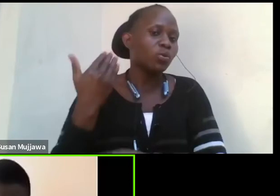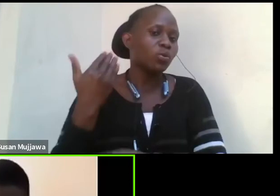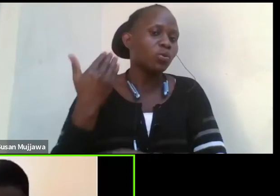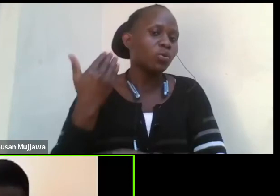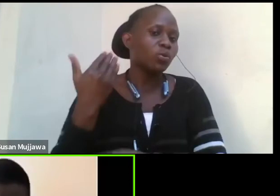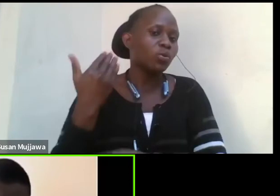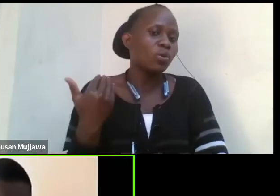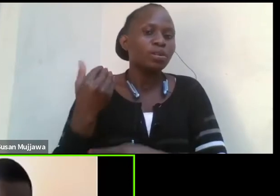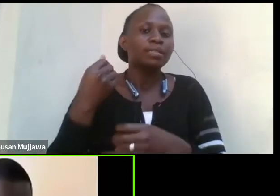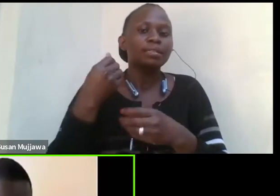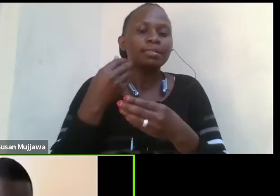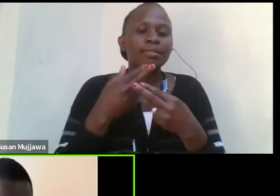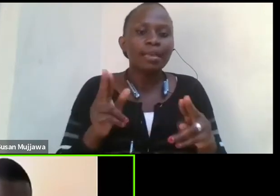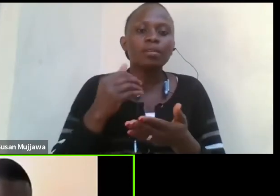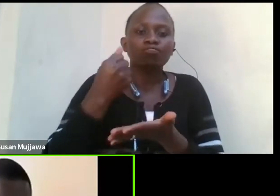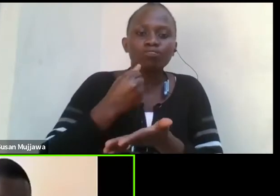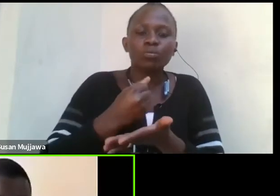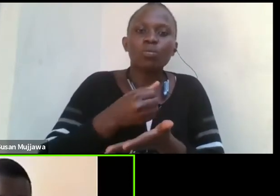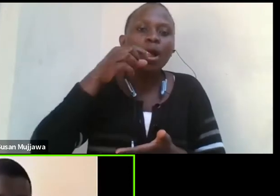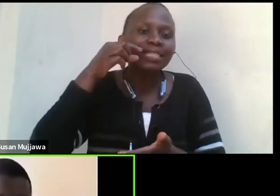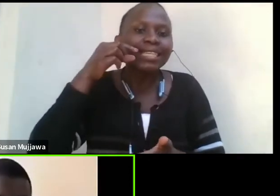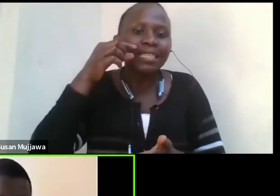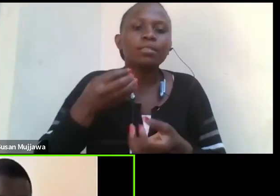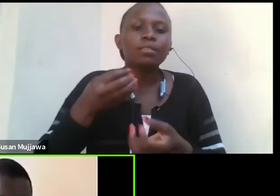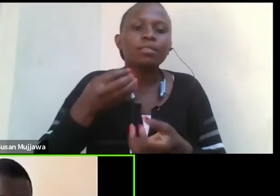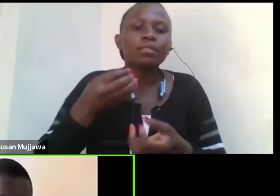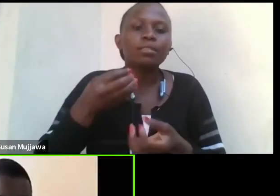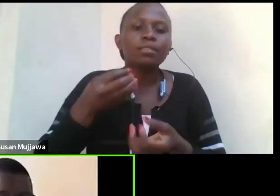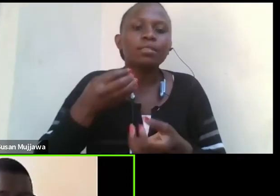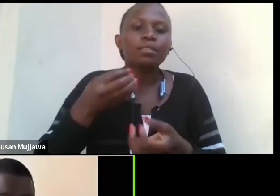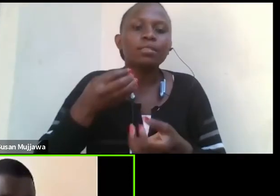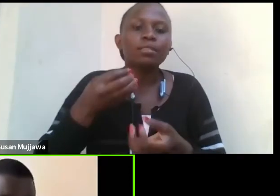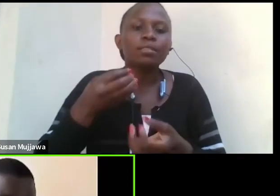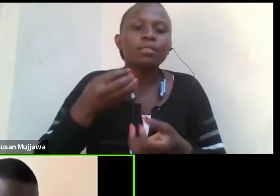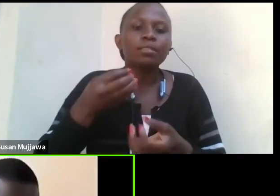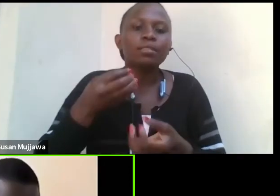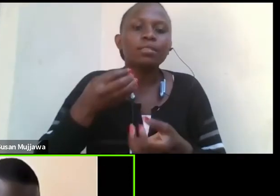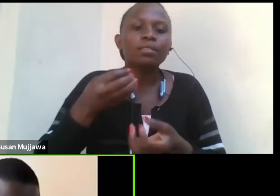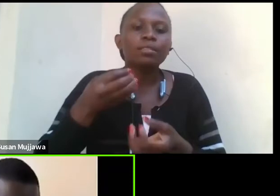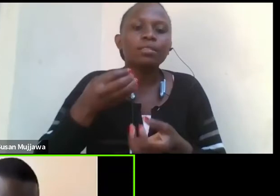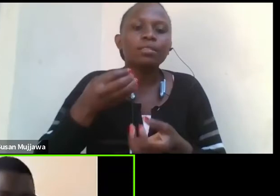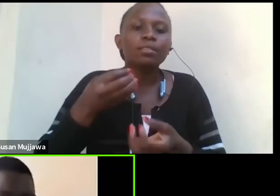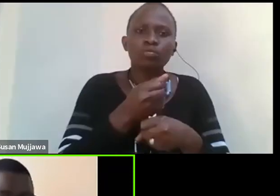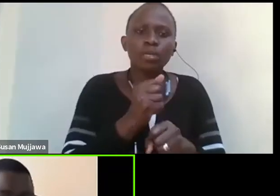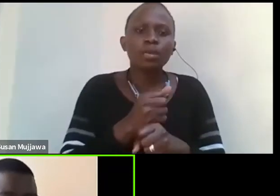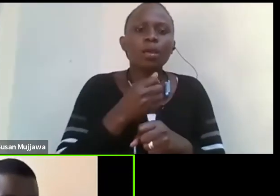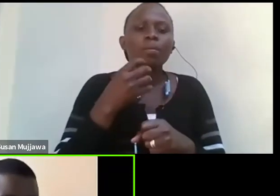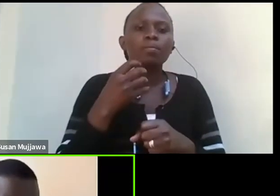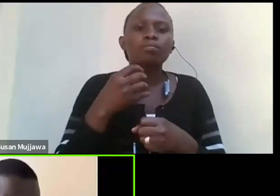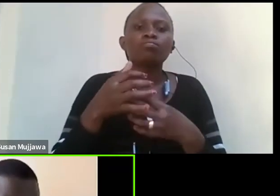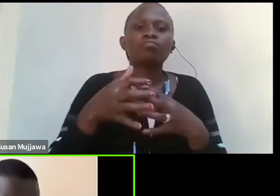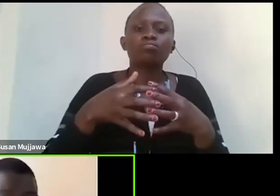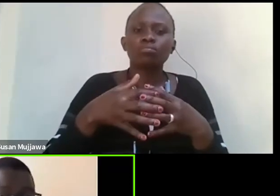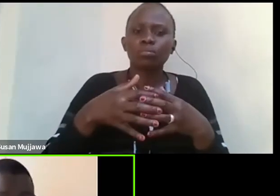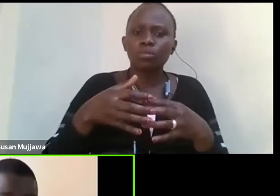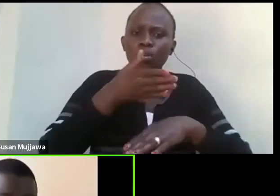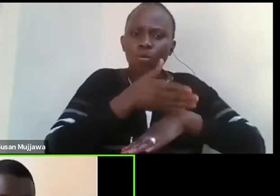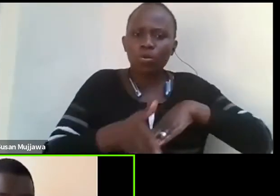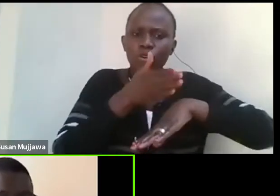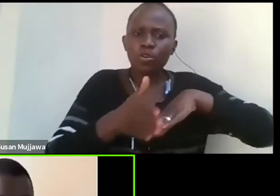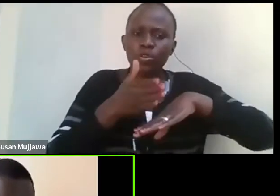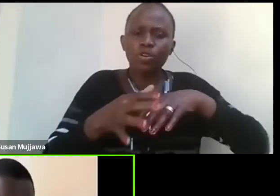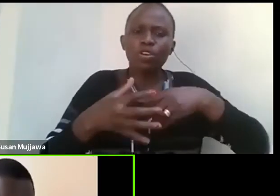ago, there's someone on the platform right now who has indicated that they started packaging monanasi, which they were making themselves. And right now they're